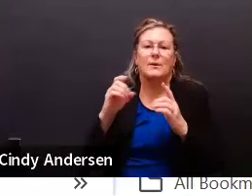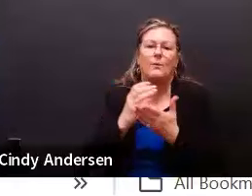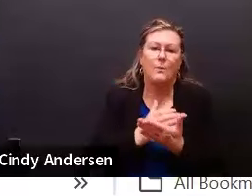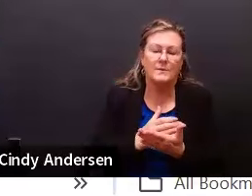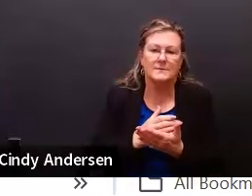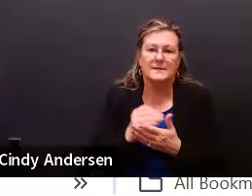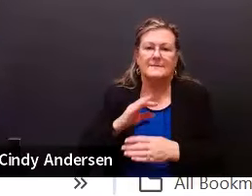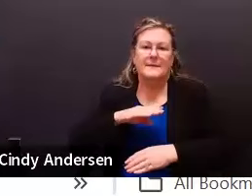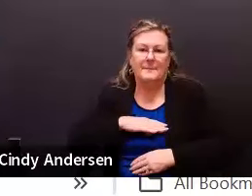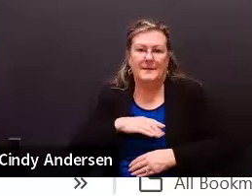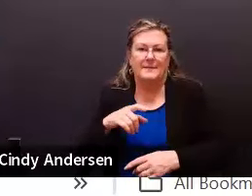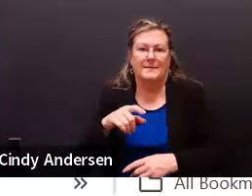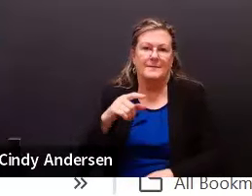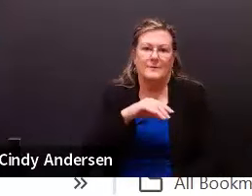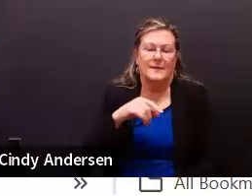qualification.